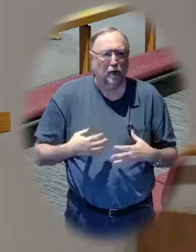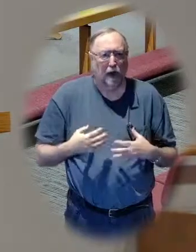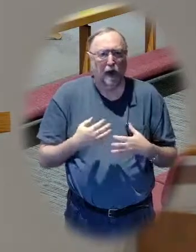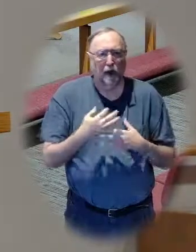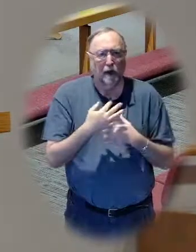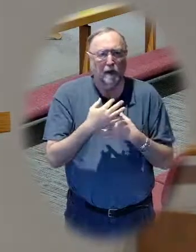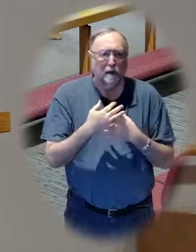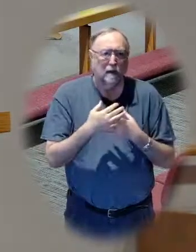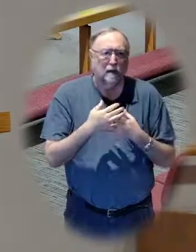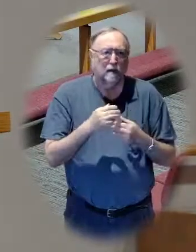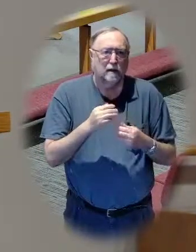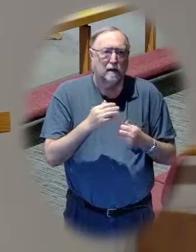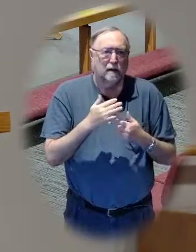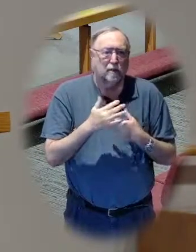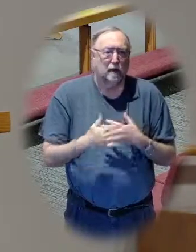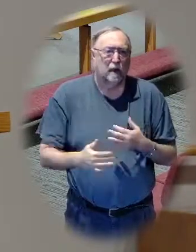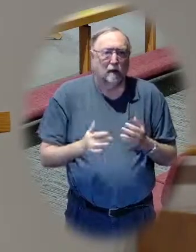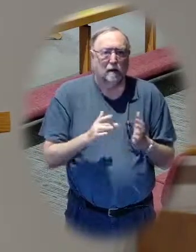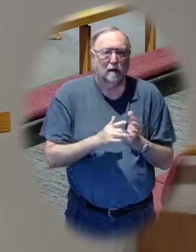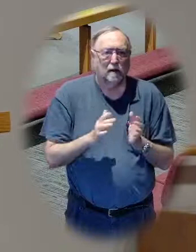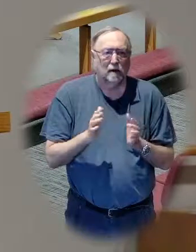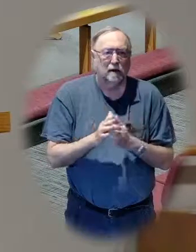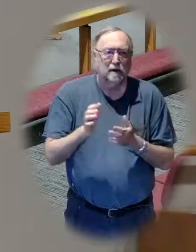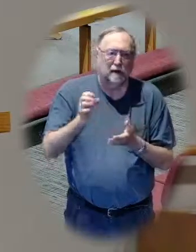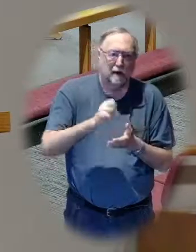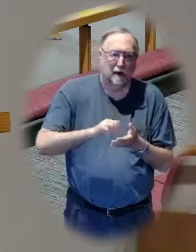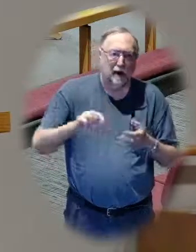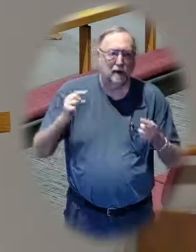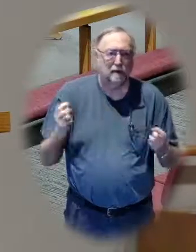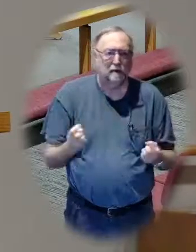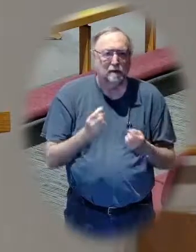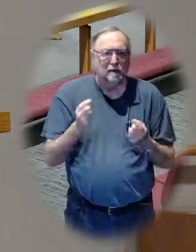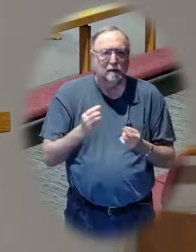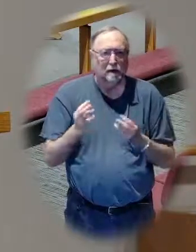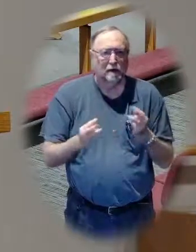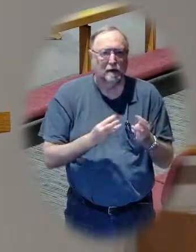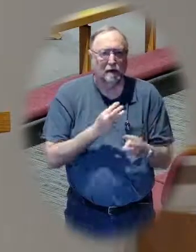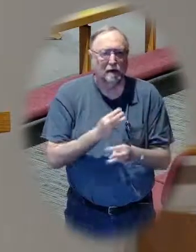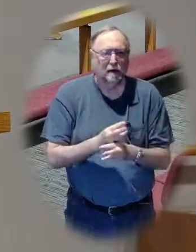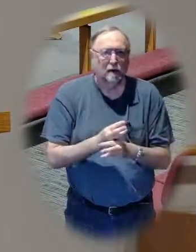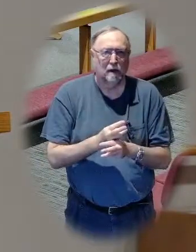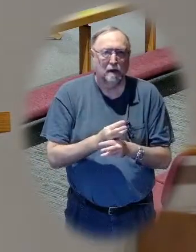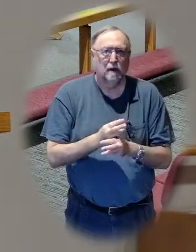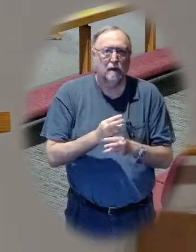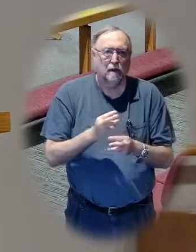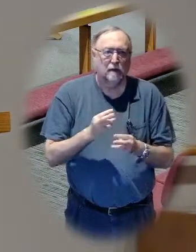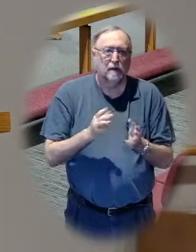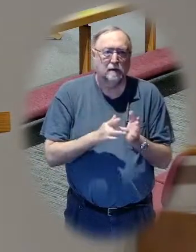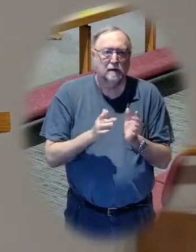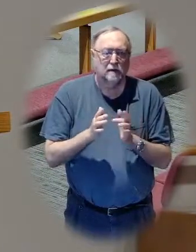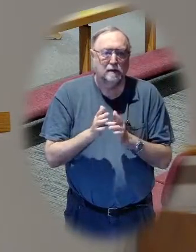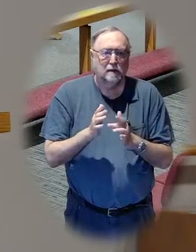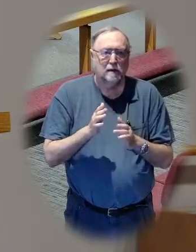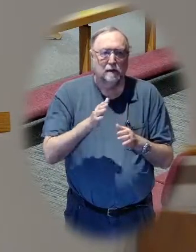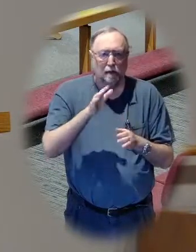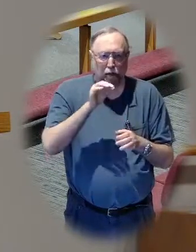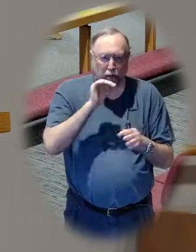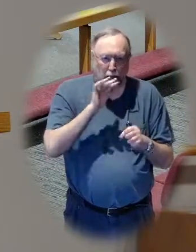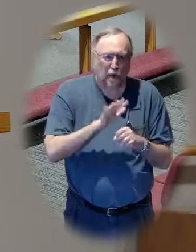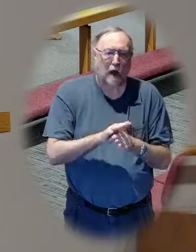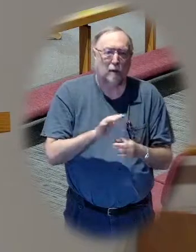who takes away the sin of the world, because He promises that that's what's going on.